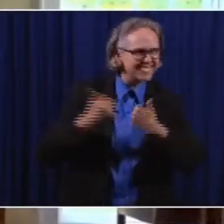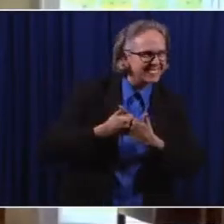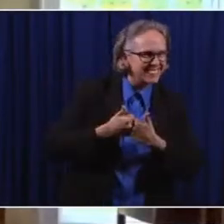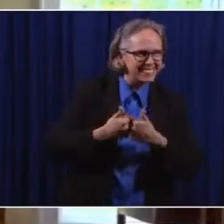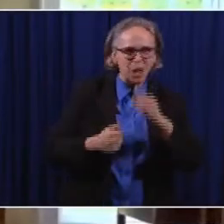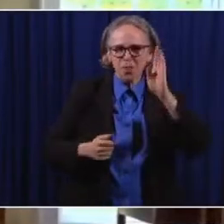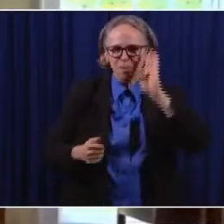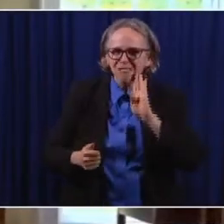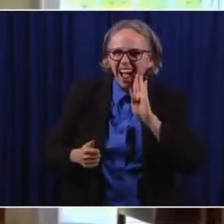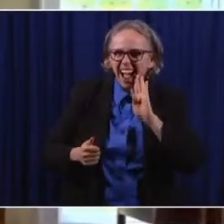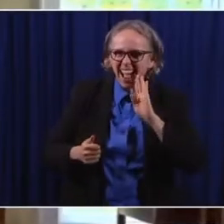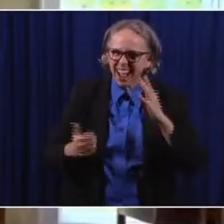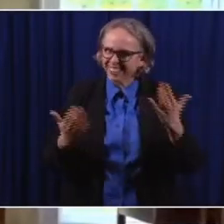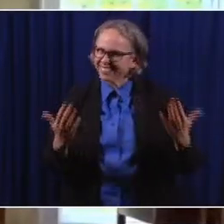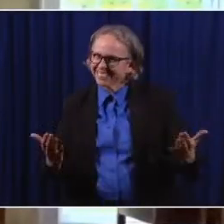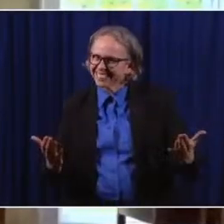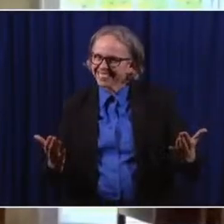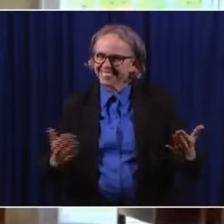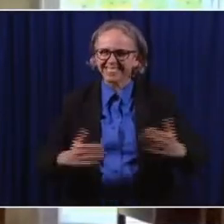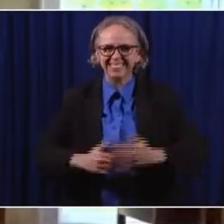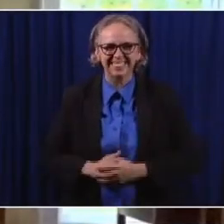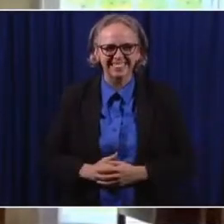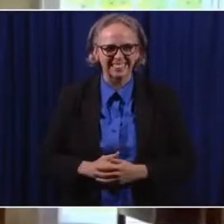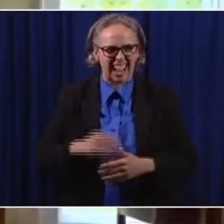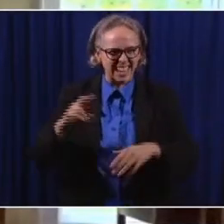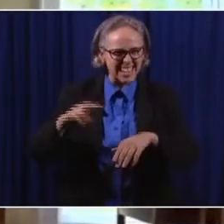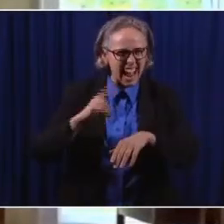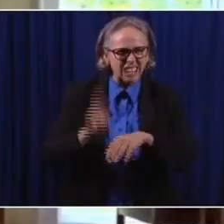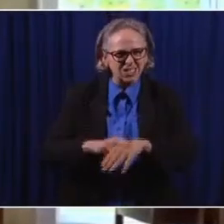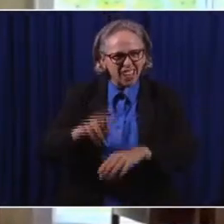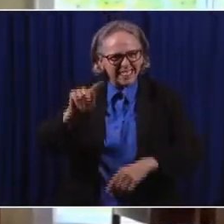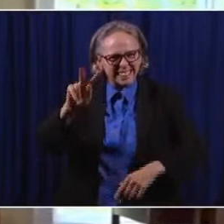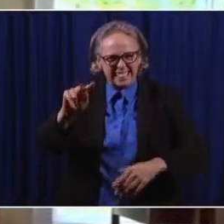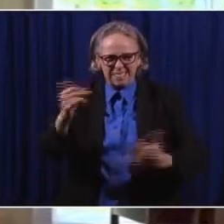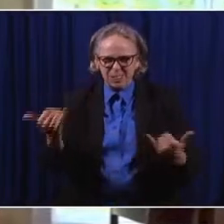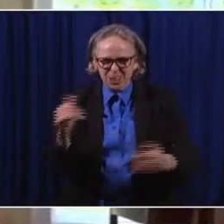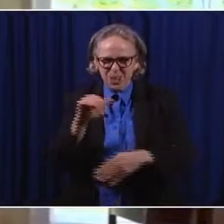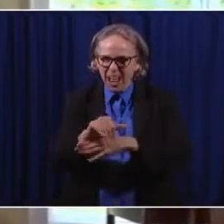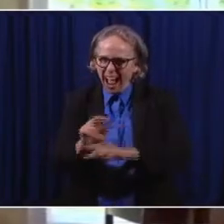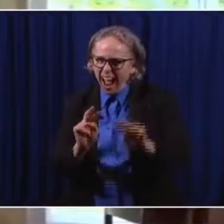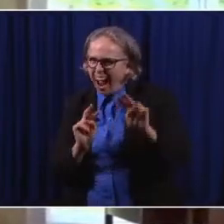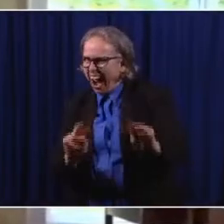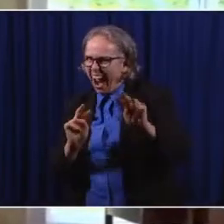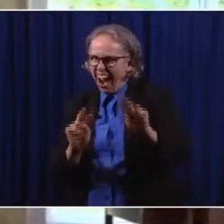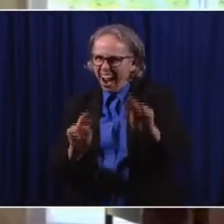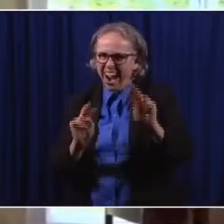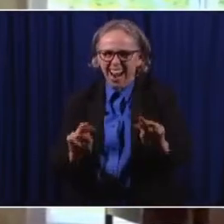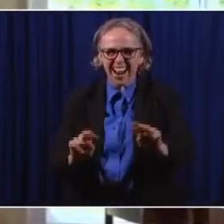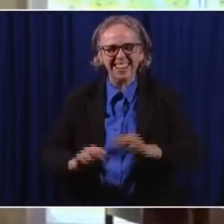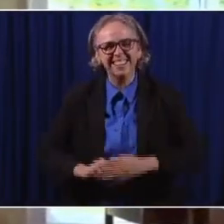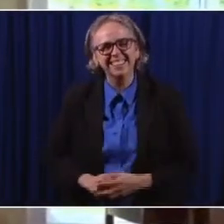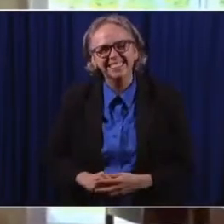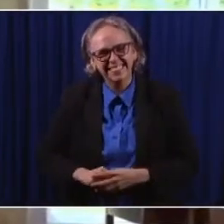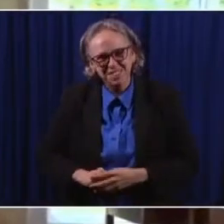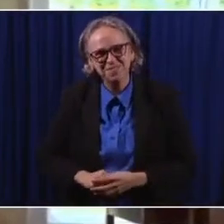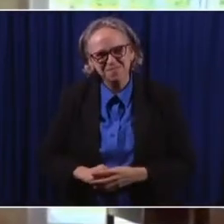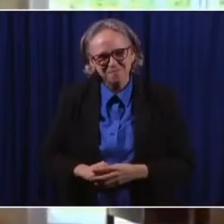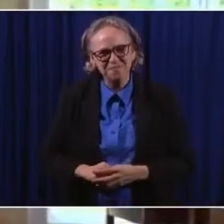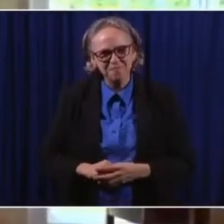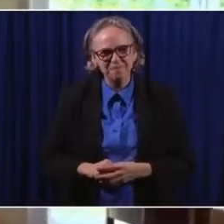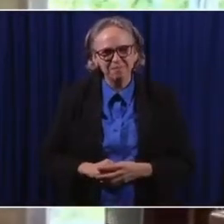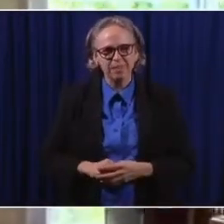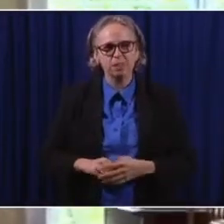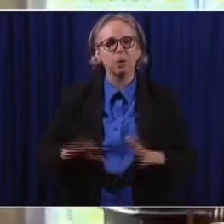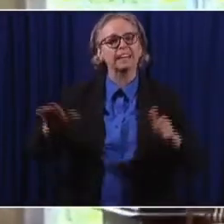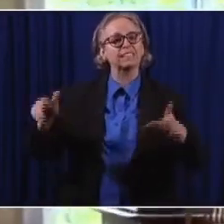TV. Thursday night football. So we're excited about that. I want to introduce my wife, Fran,